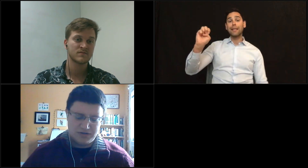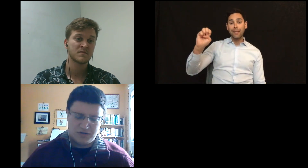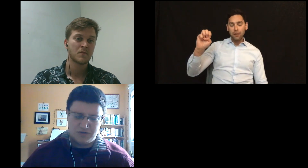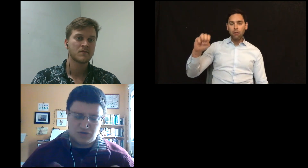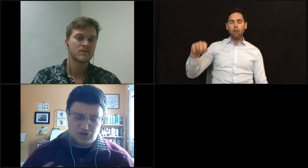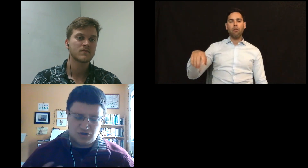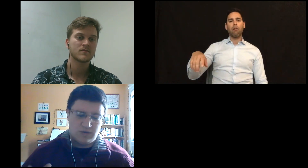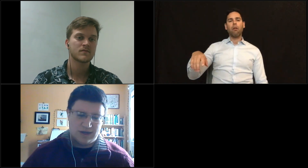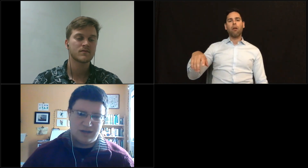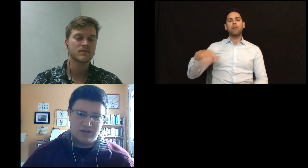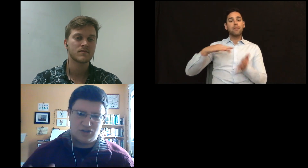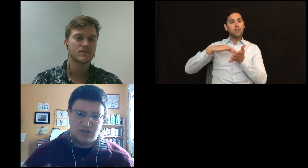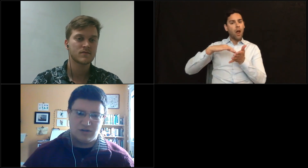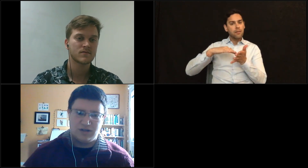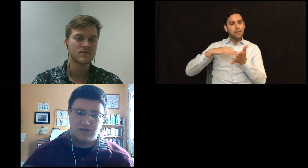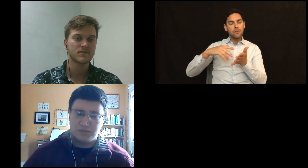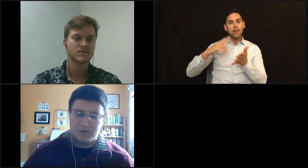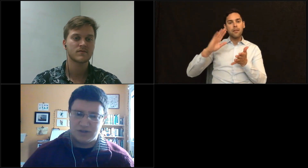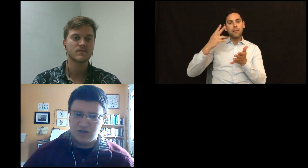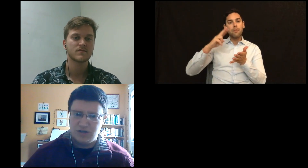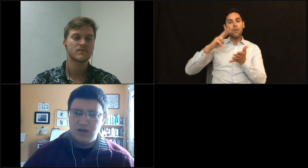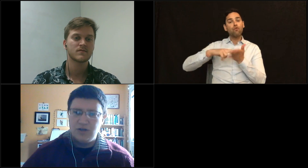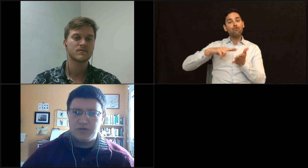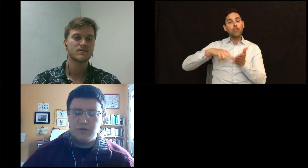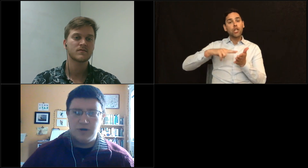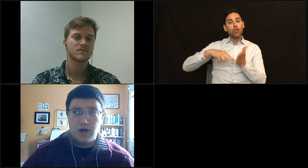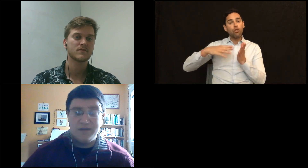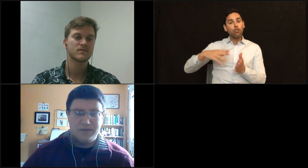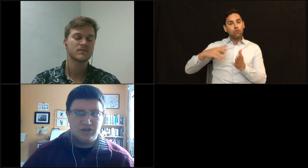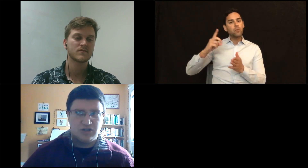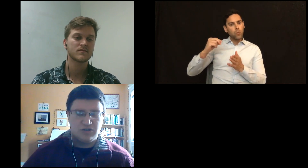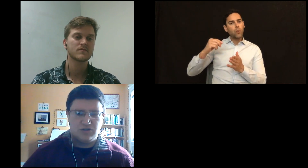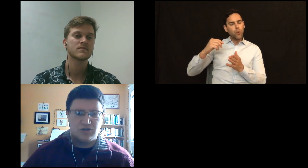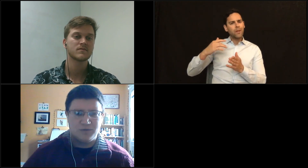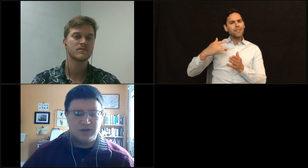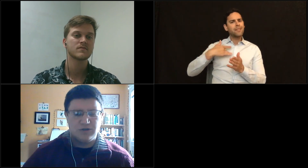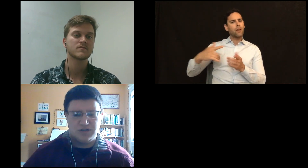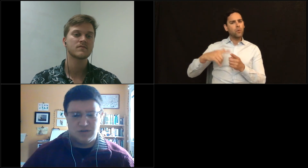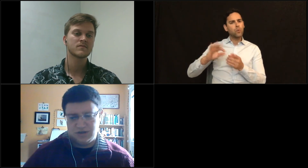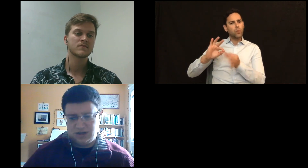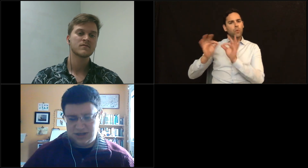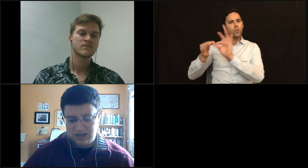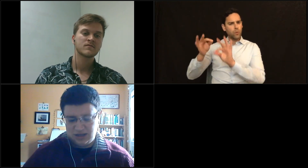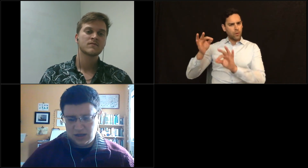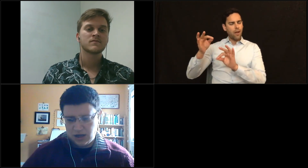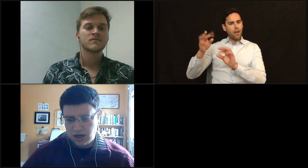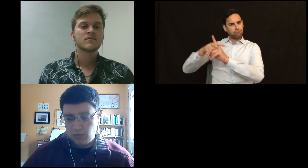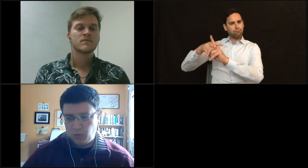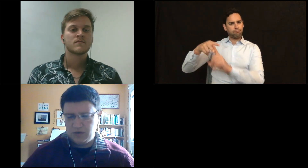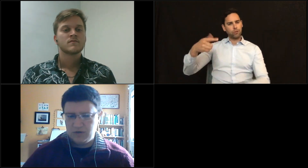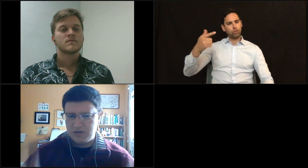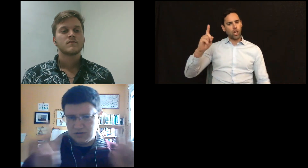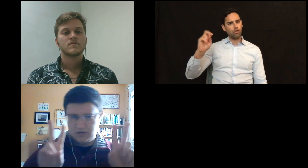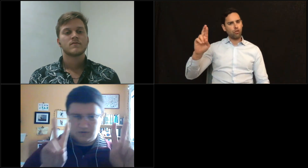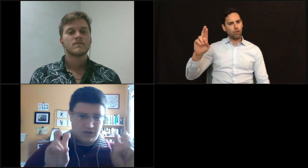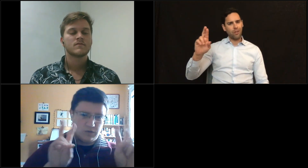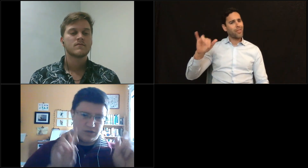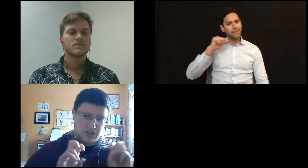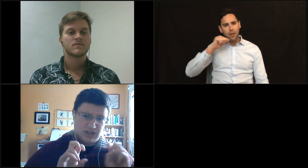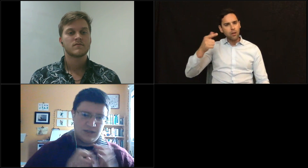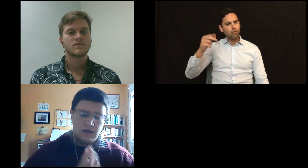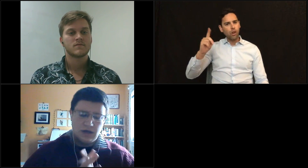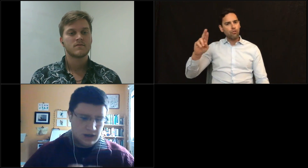or listeners do get a gendered interpretation. So you're not being gender neutral when you're just using he. When you're using sort of